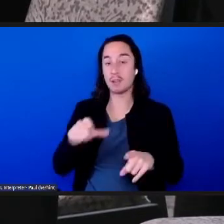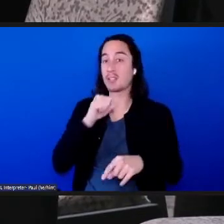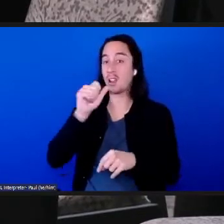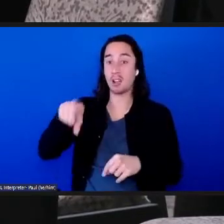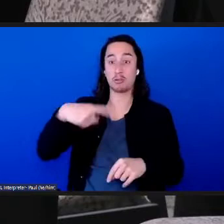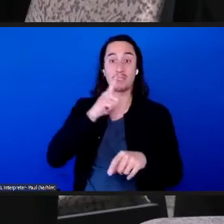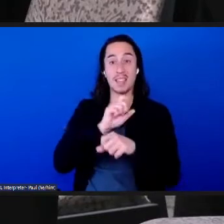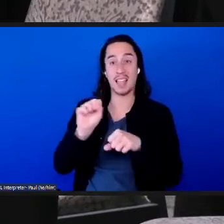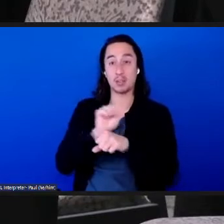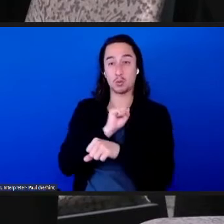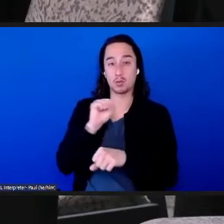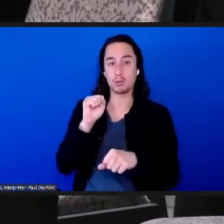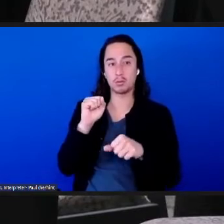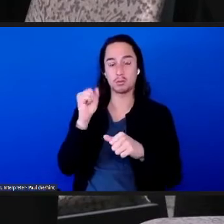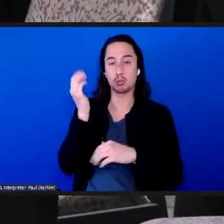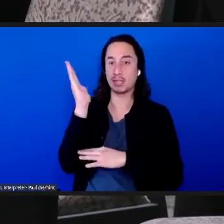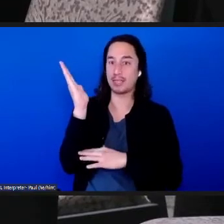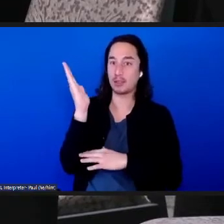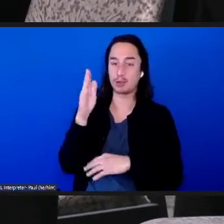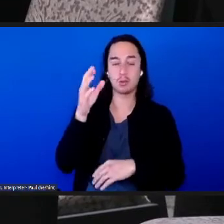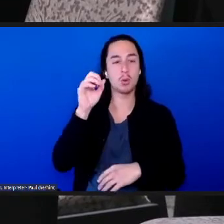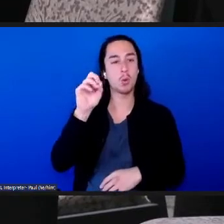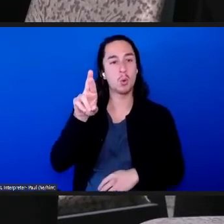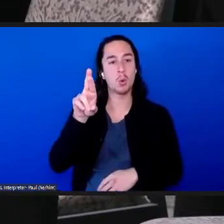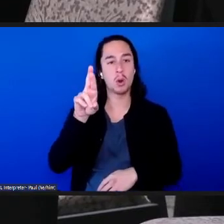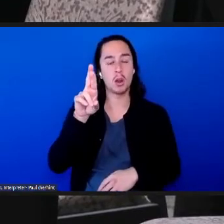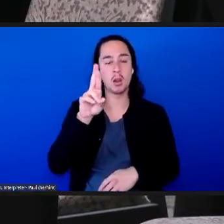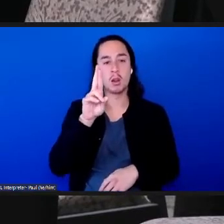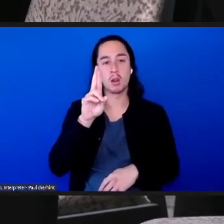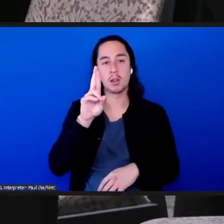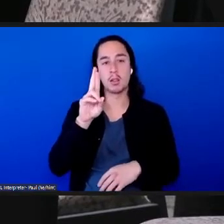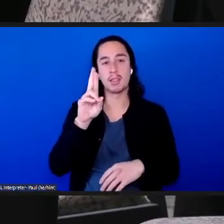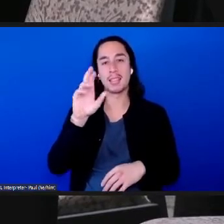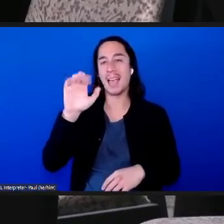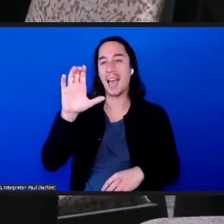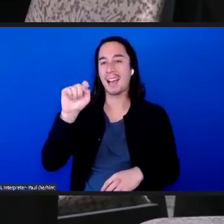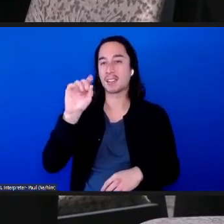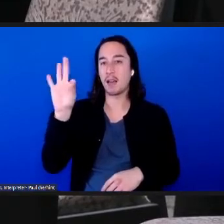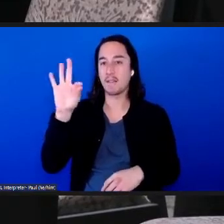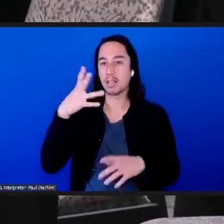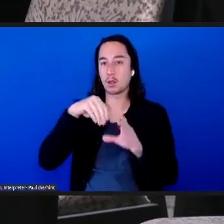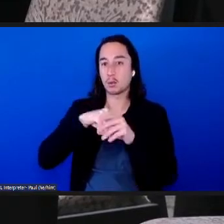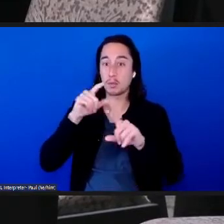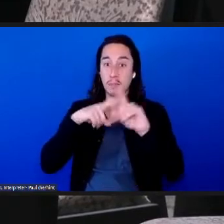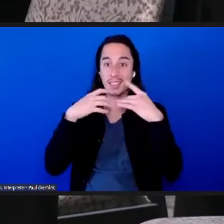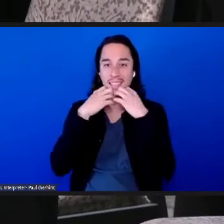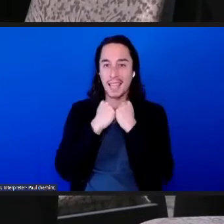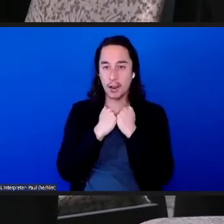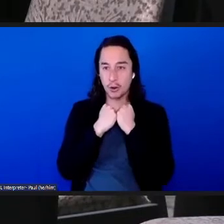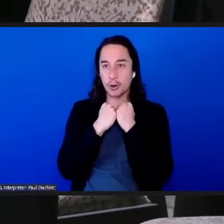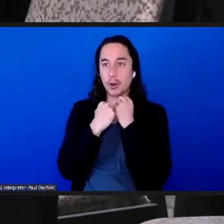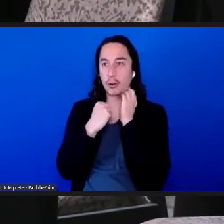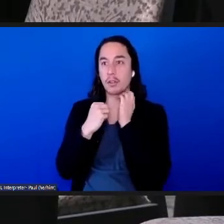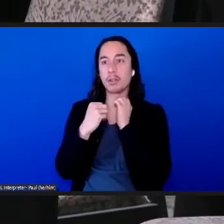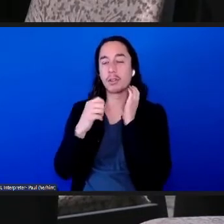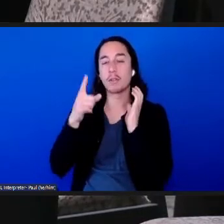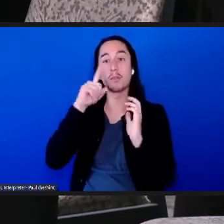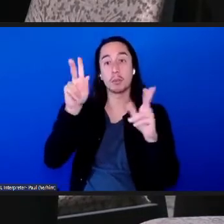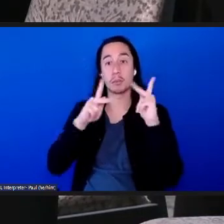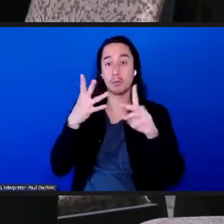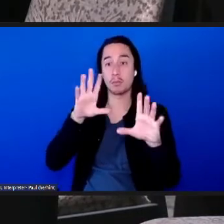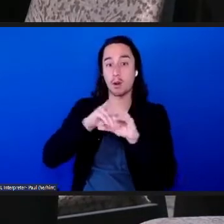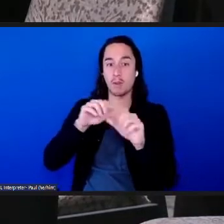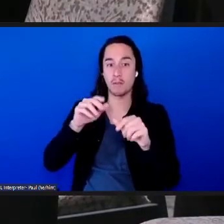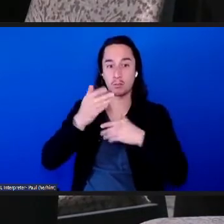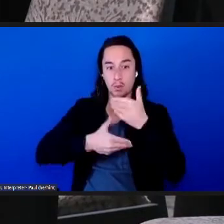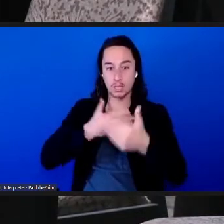sort of presentation or the act of inclusion, but the care for the folks who are a part of the process as